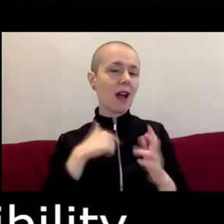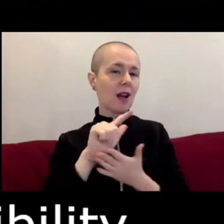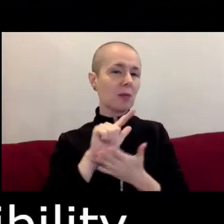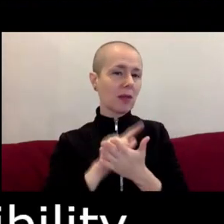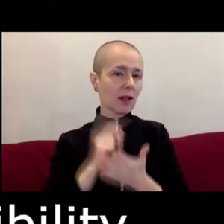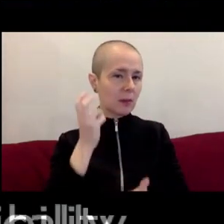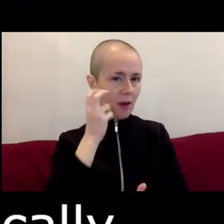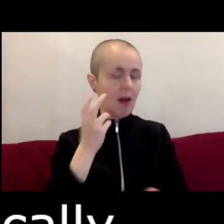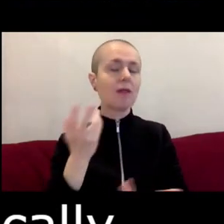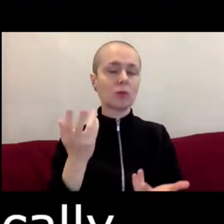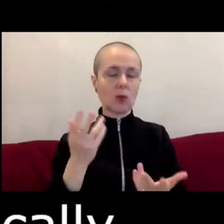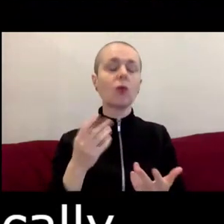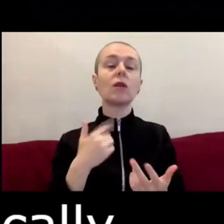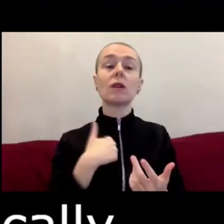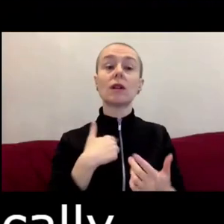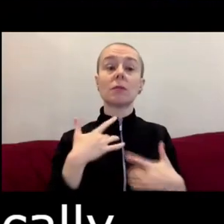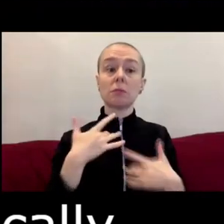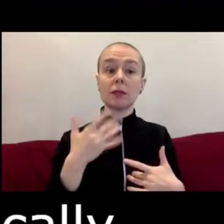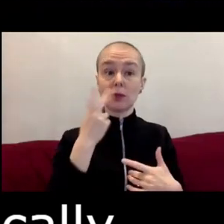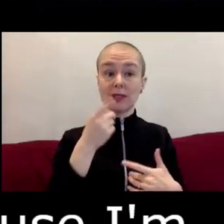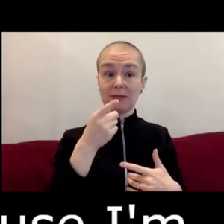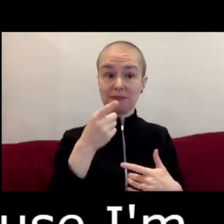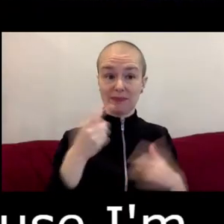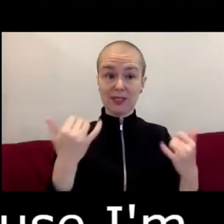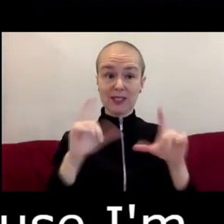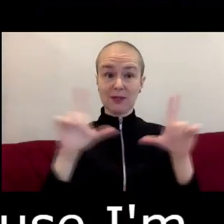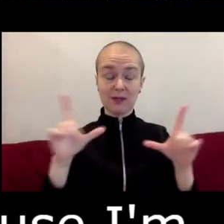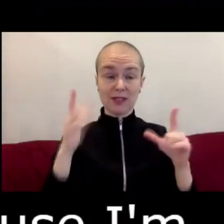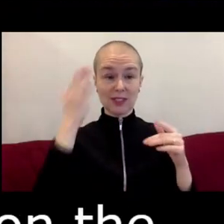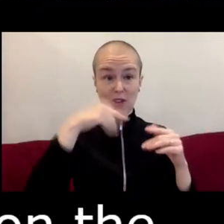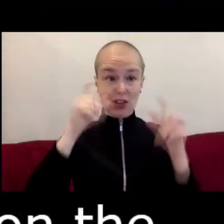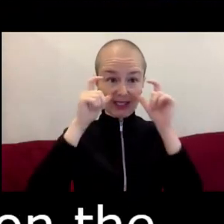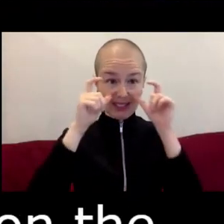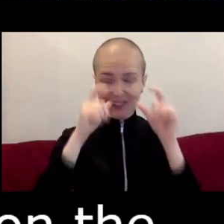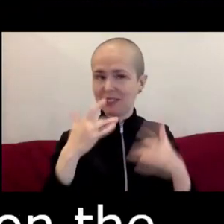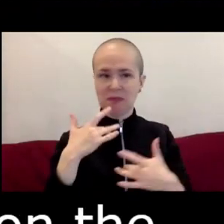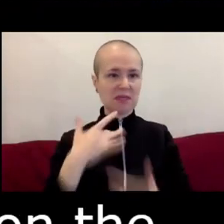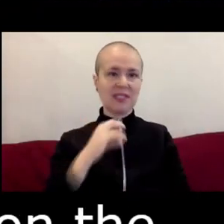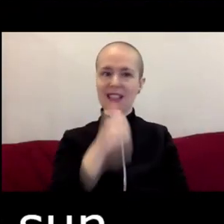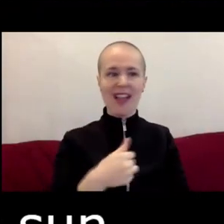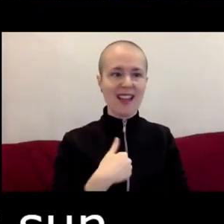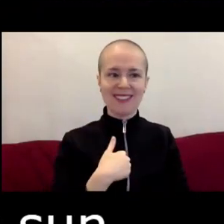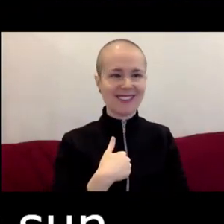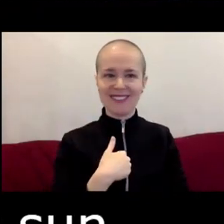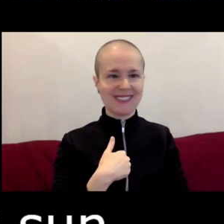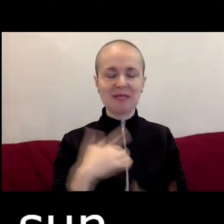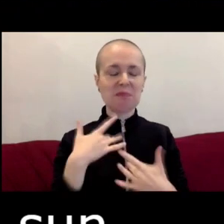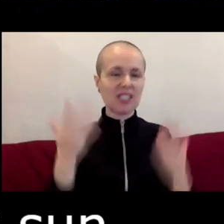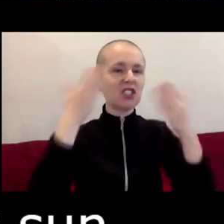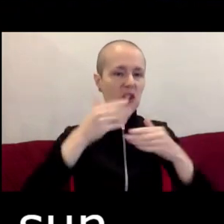So myself on the screen right now without sunglasses are actually very rare look of